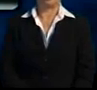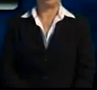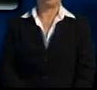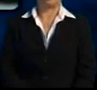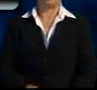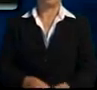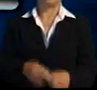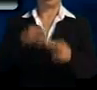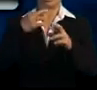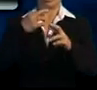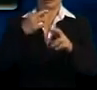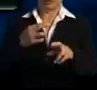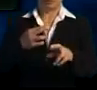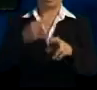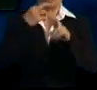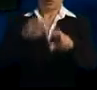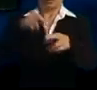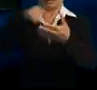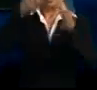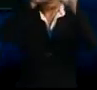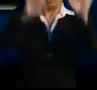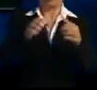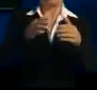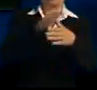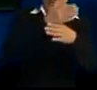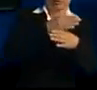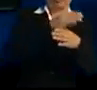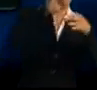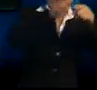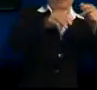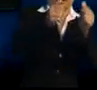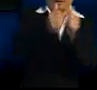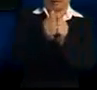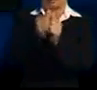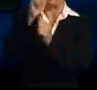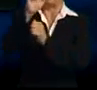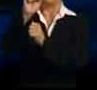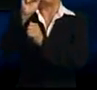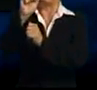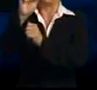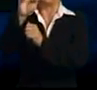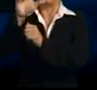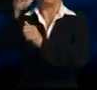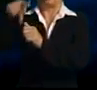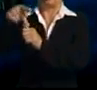The result of these experiments between metals and sulfur is as such.